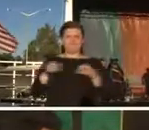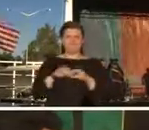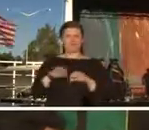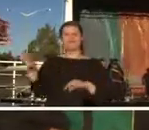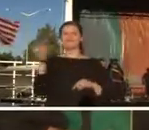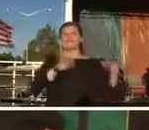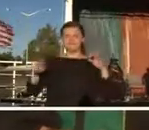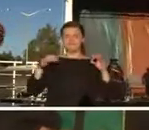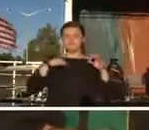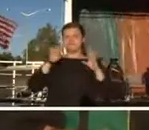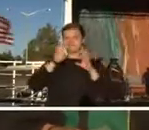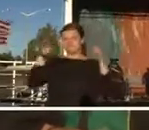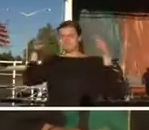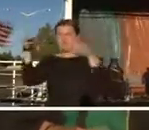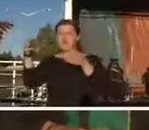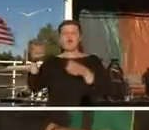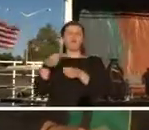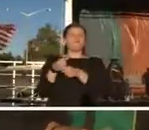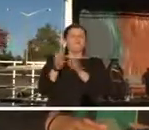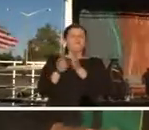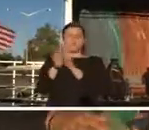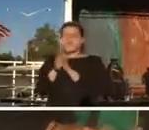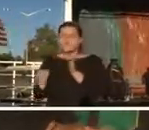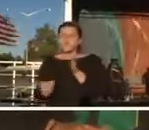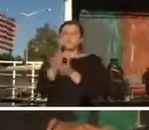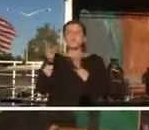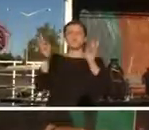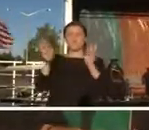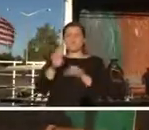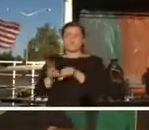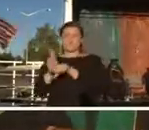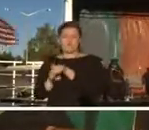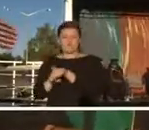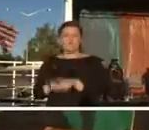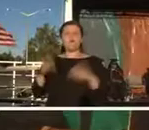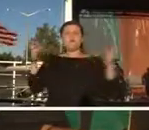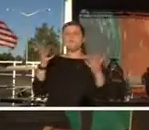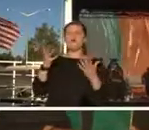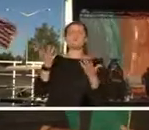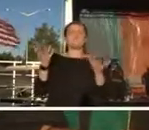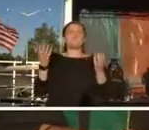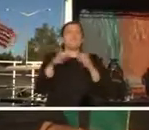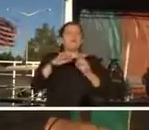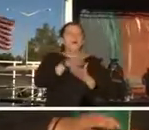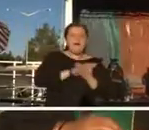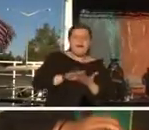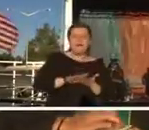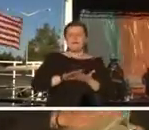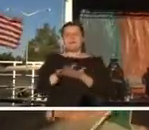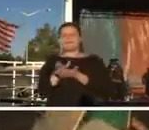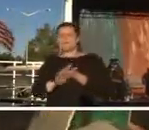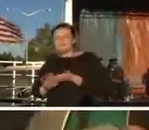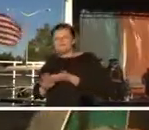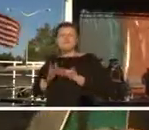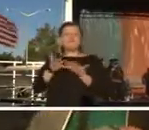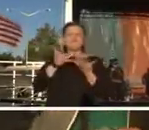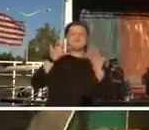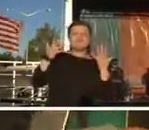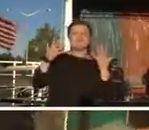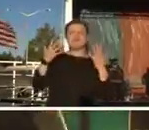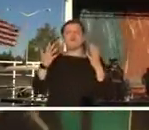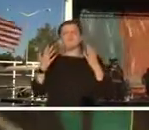on creating a new normal, one that's kinder, wiser, stronger, and just.